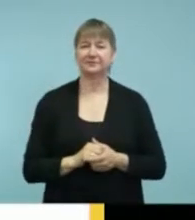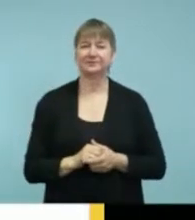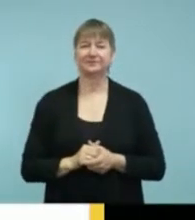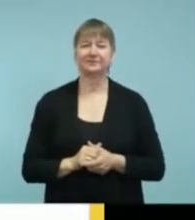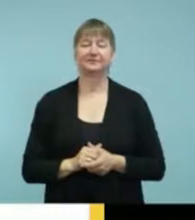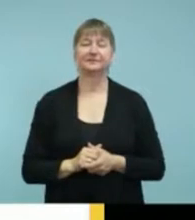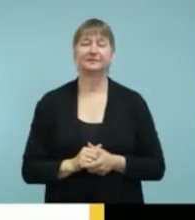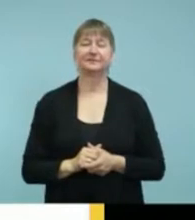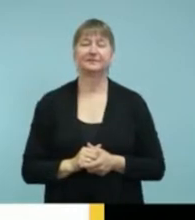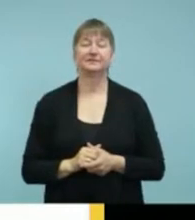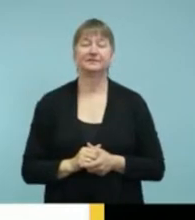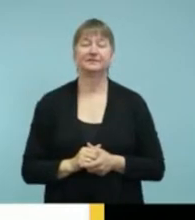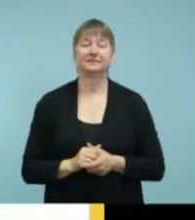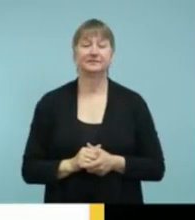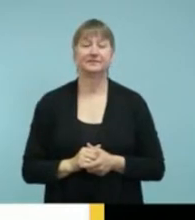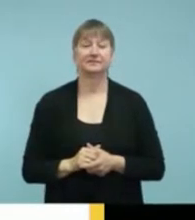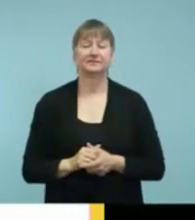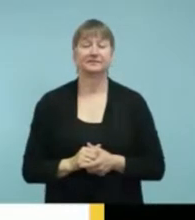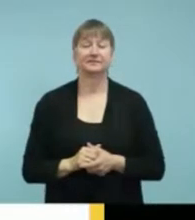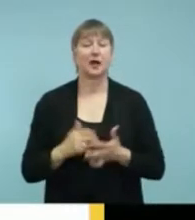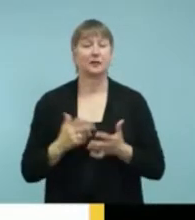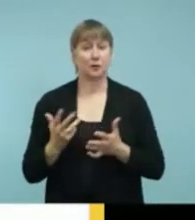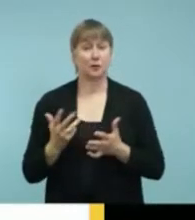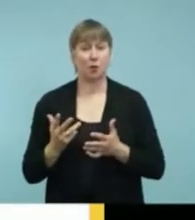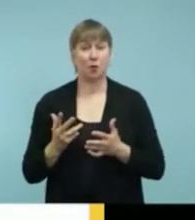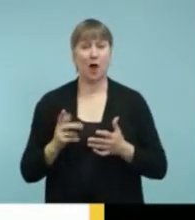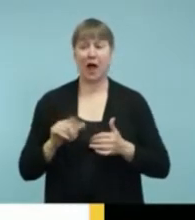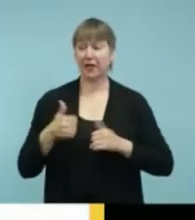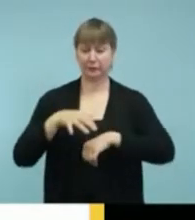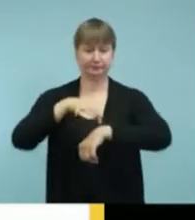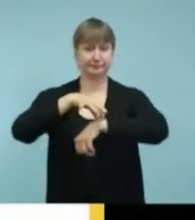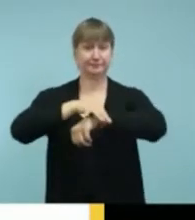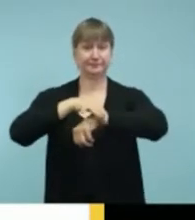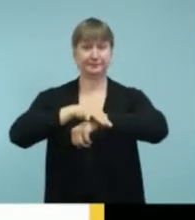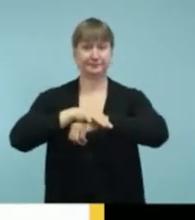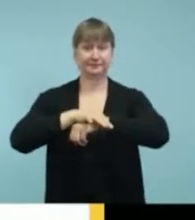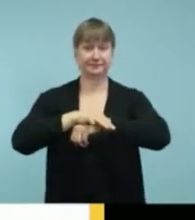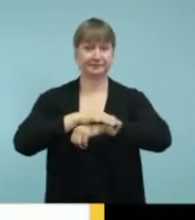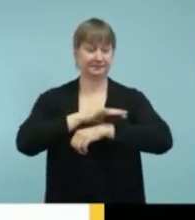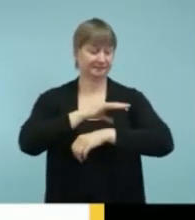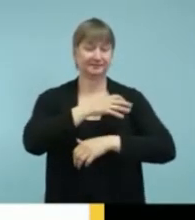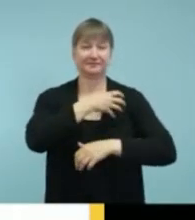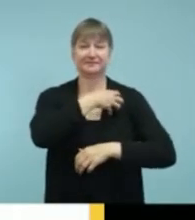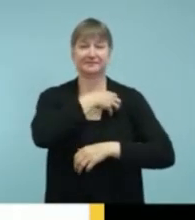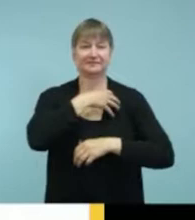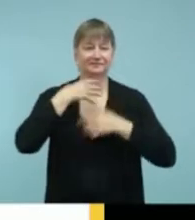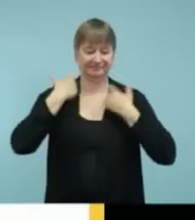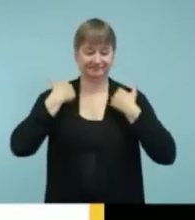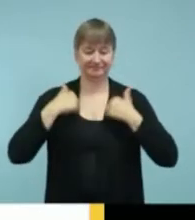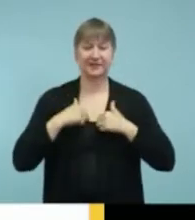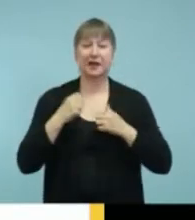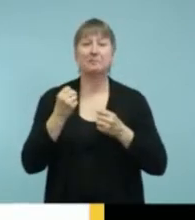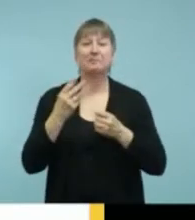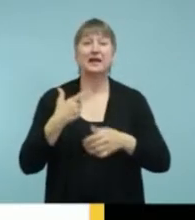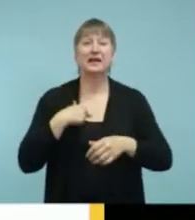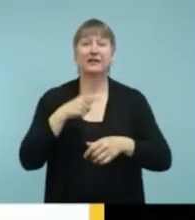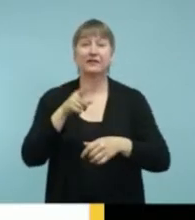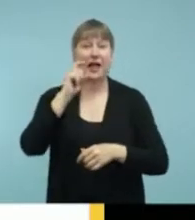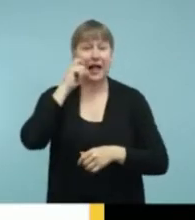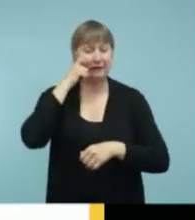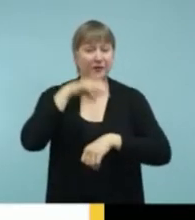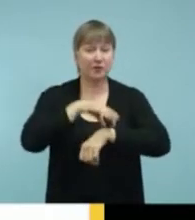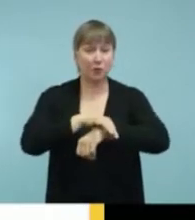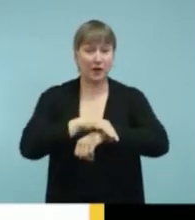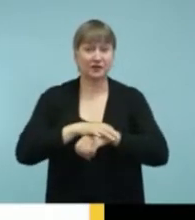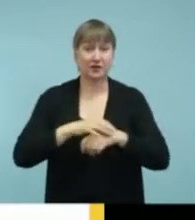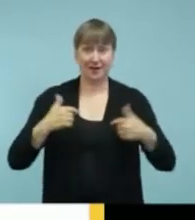Of course, too, we have wearable accessories that are out there. Many of us have Apple watches. I actually have